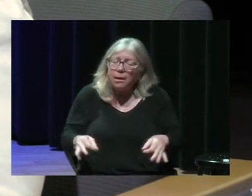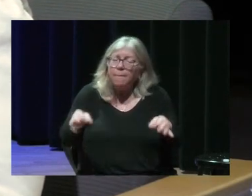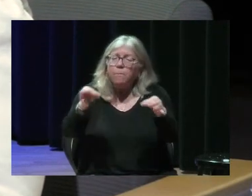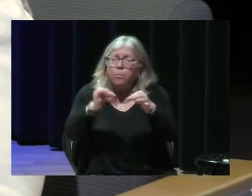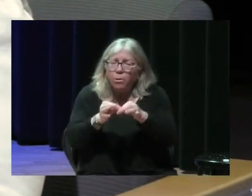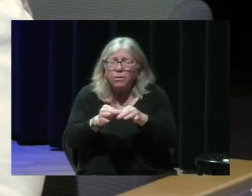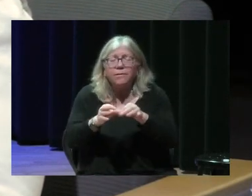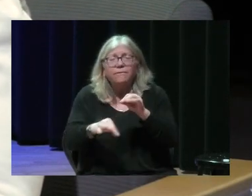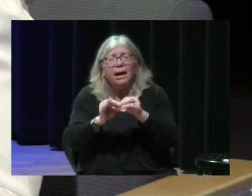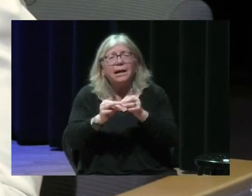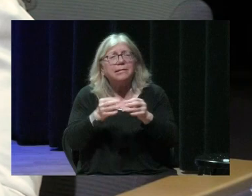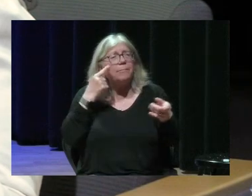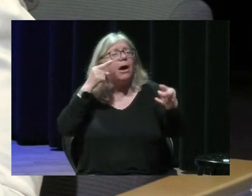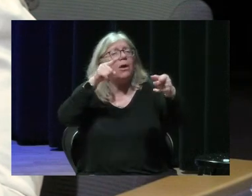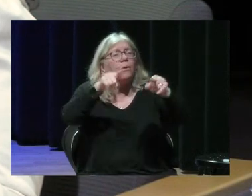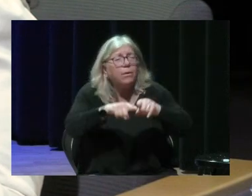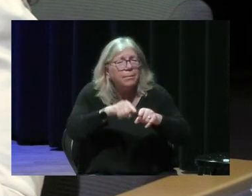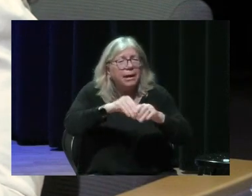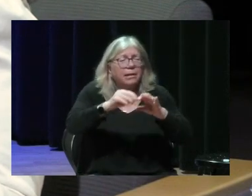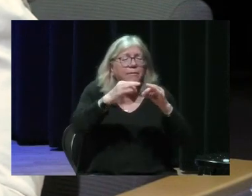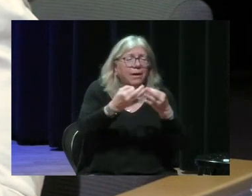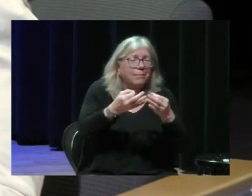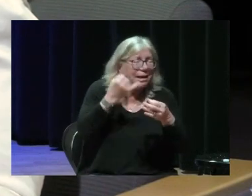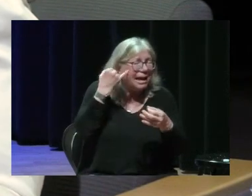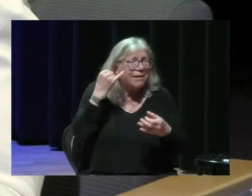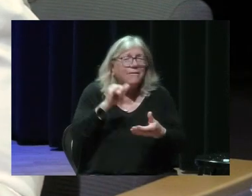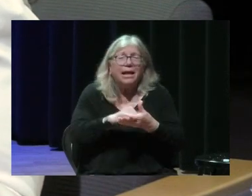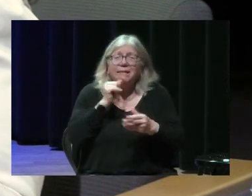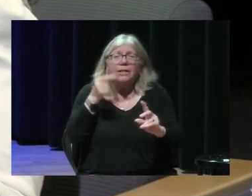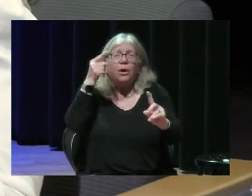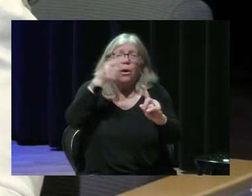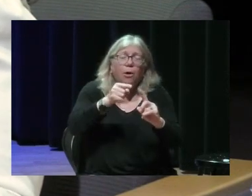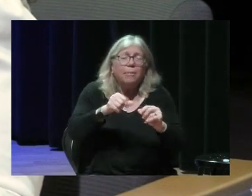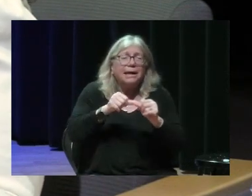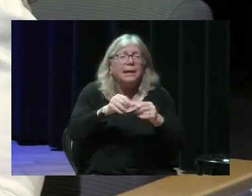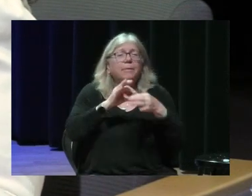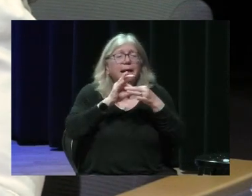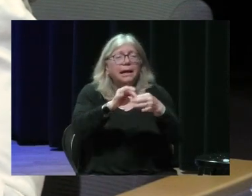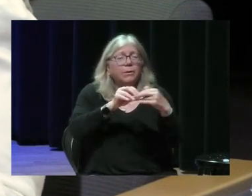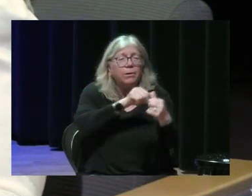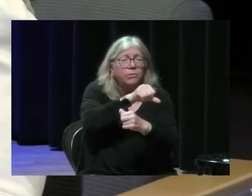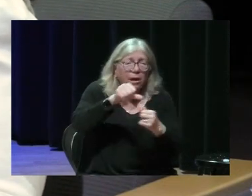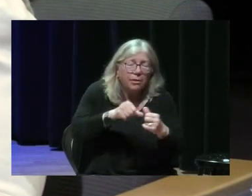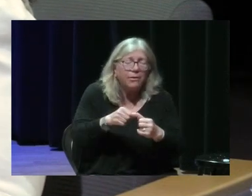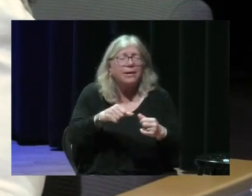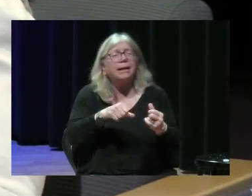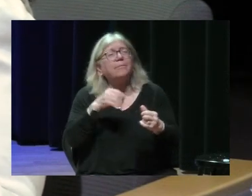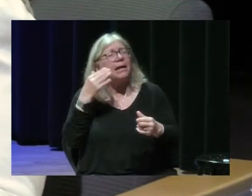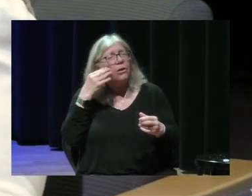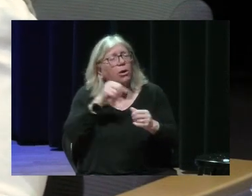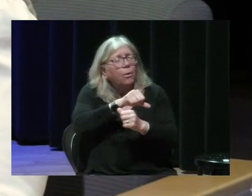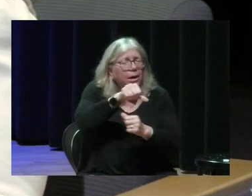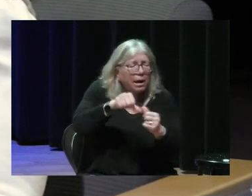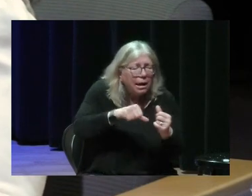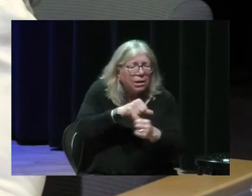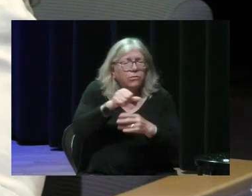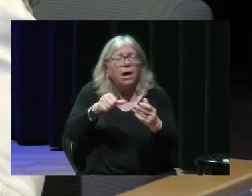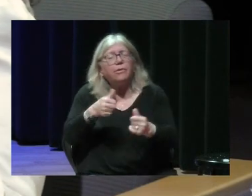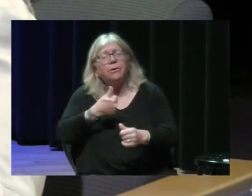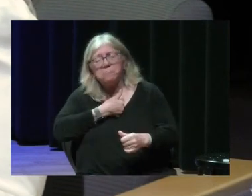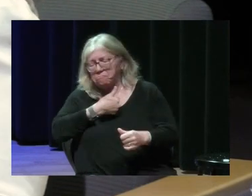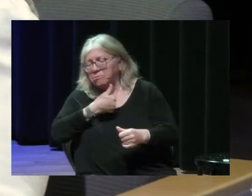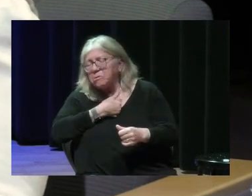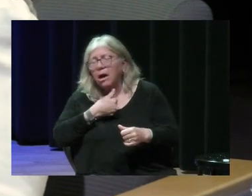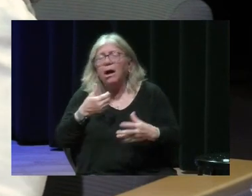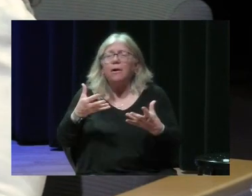within our families, even if consensus is not the goal, for us to just keep connecting with each other, keep getting to know each other, keep getting to know ourselves,